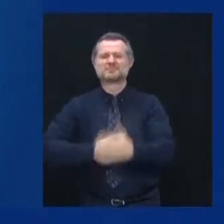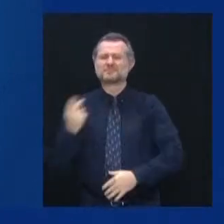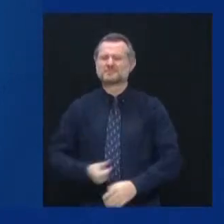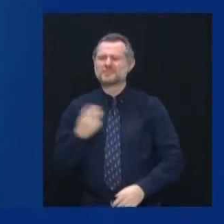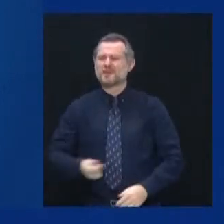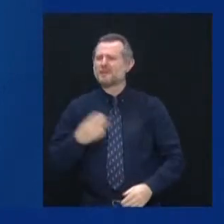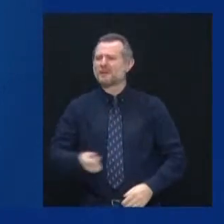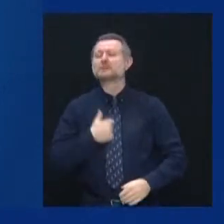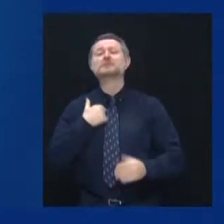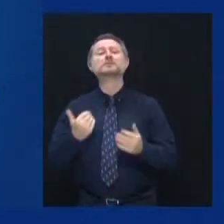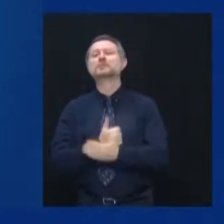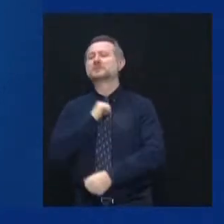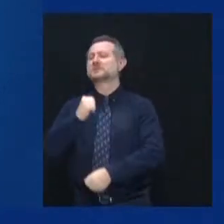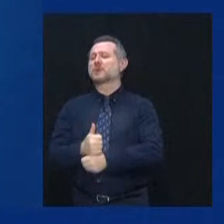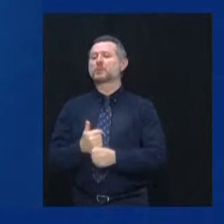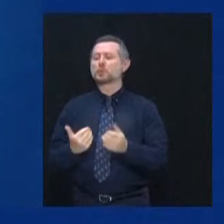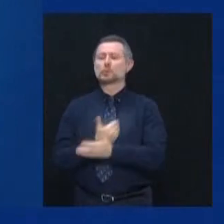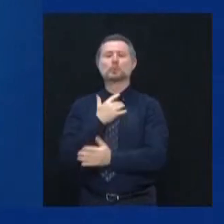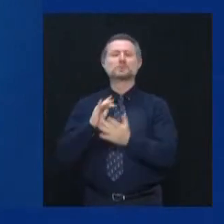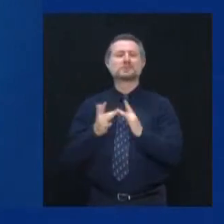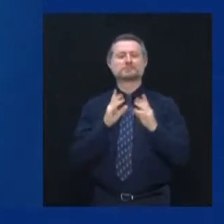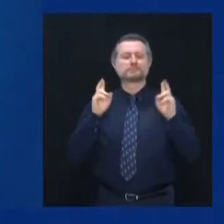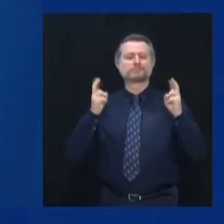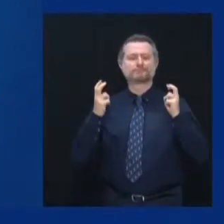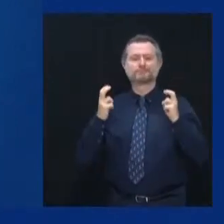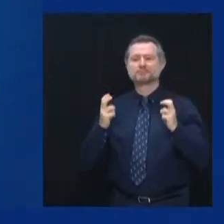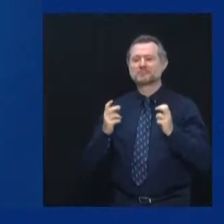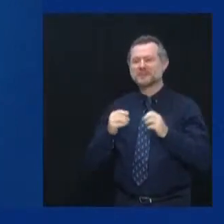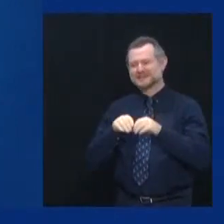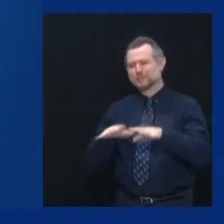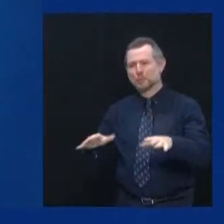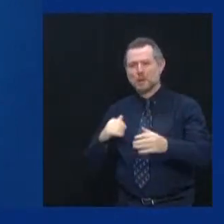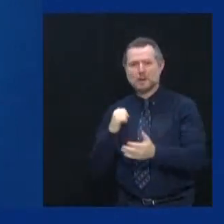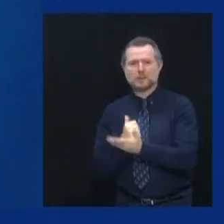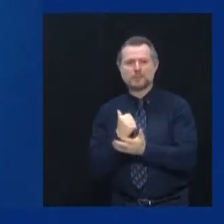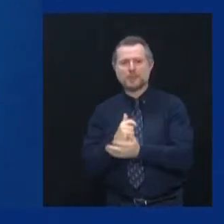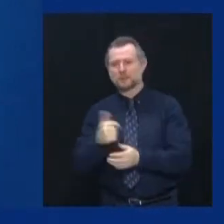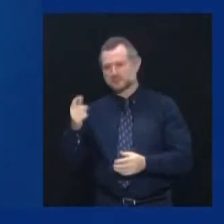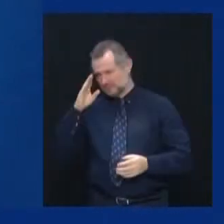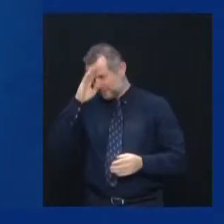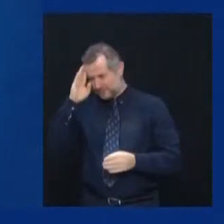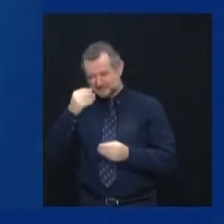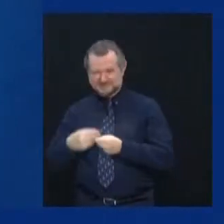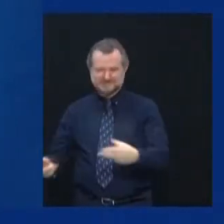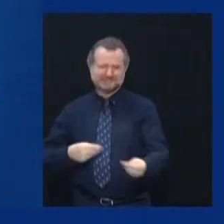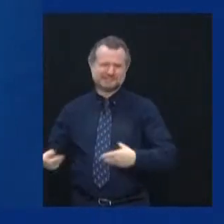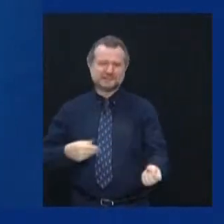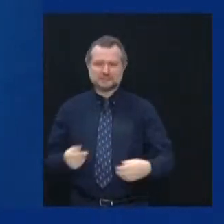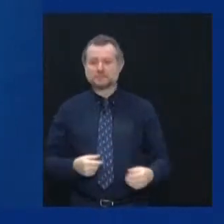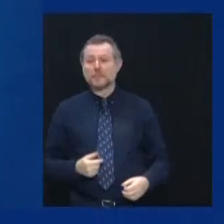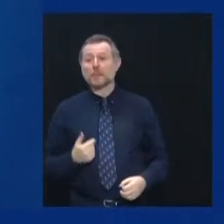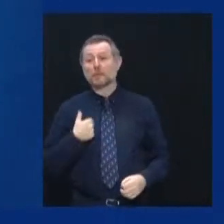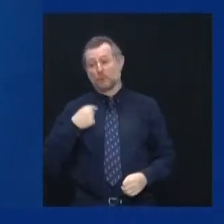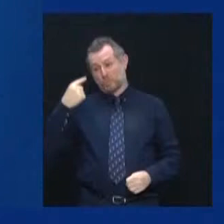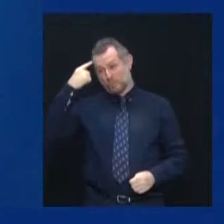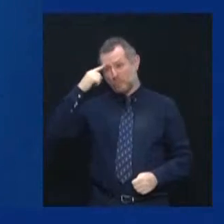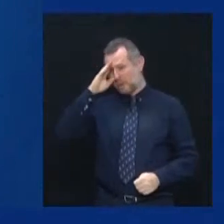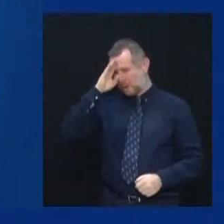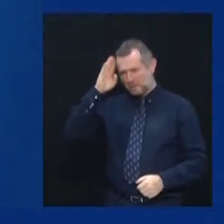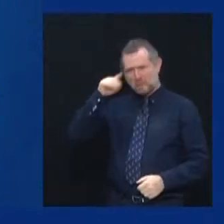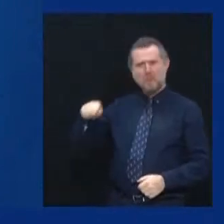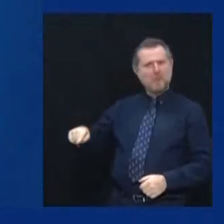distribution networks to supplement the hospitals. Again, the thought with the hospitals were that's where the